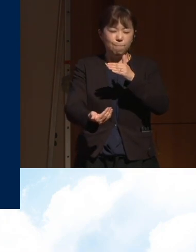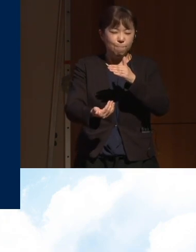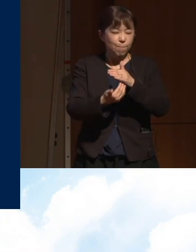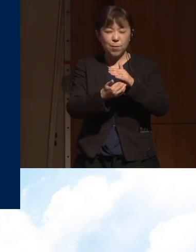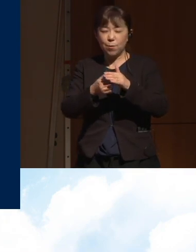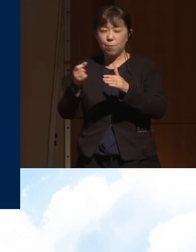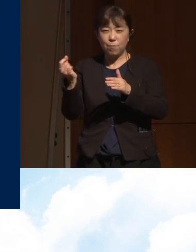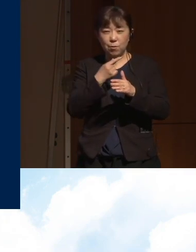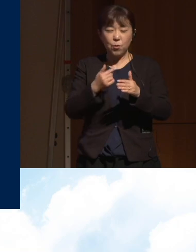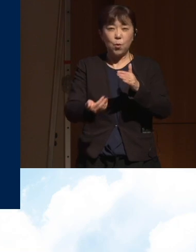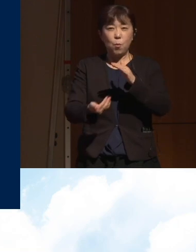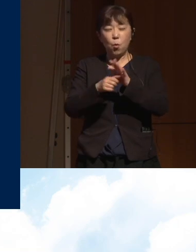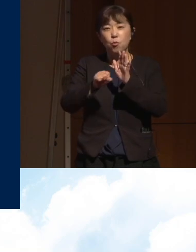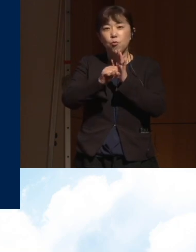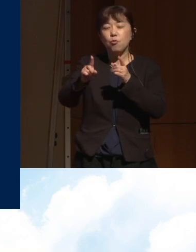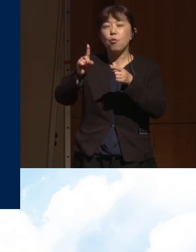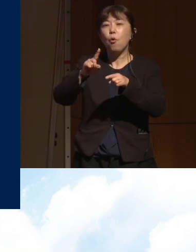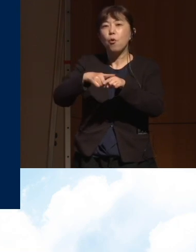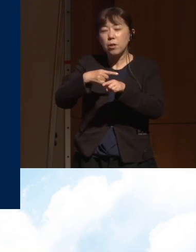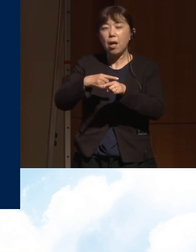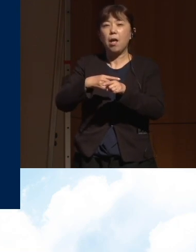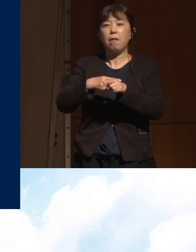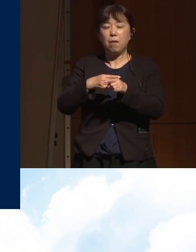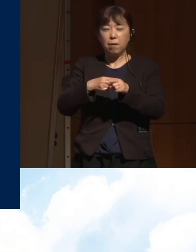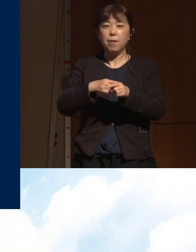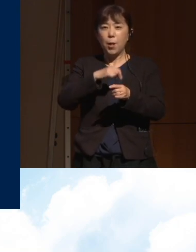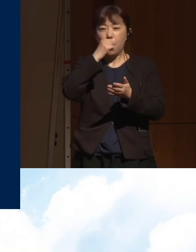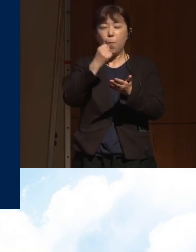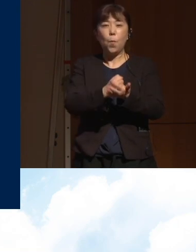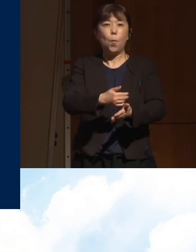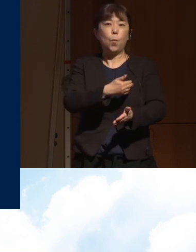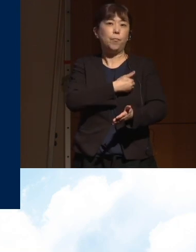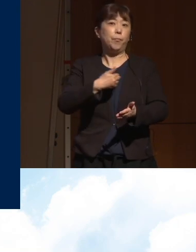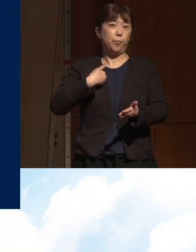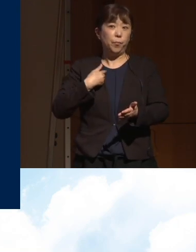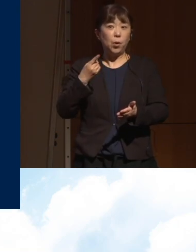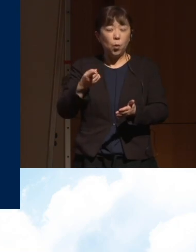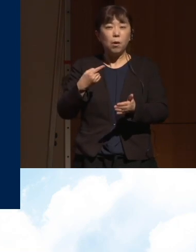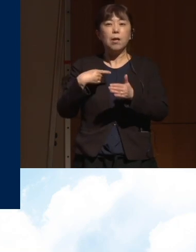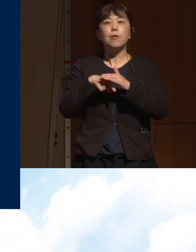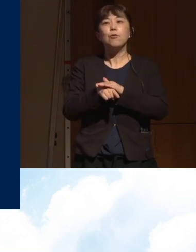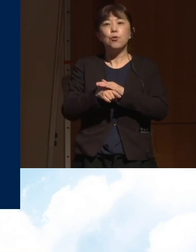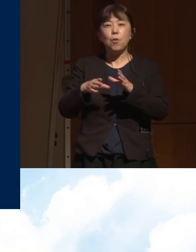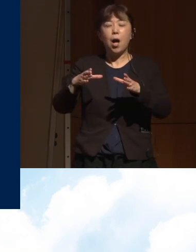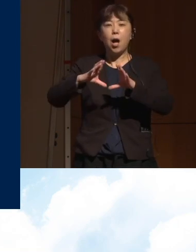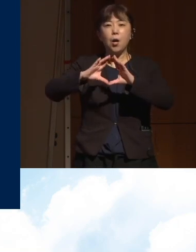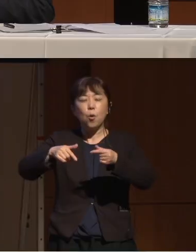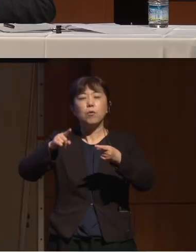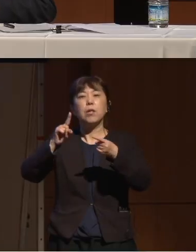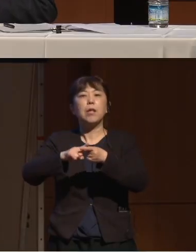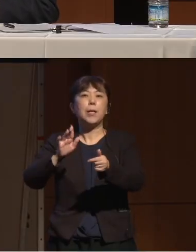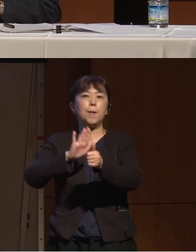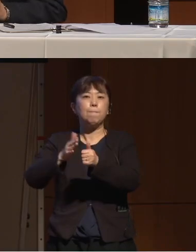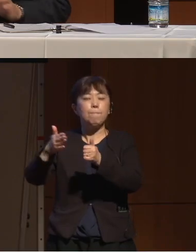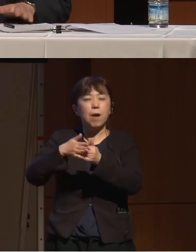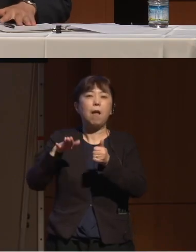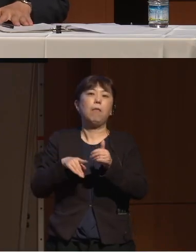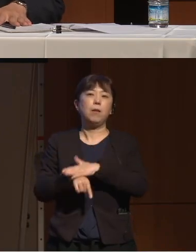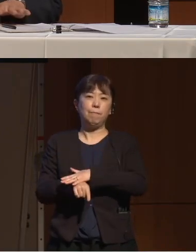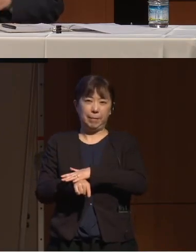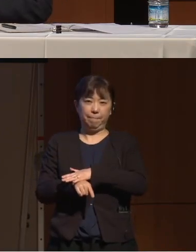work through international collaborations. So with that, I'll stop. Thanks. Thank you very much.